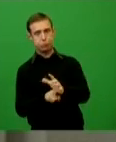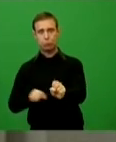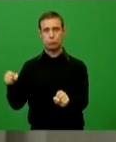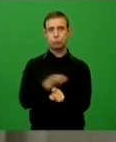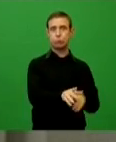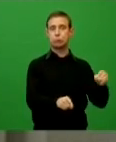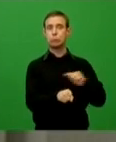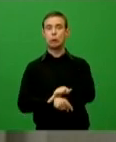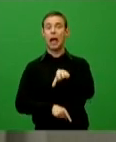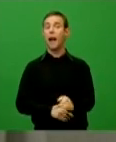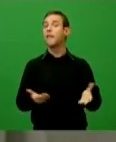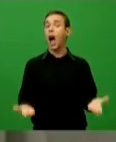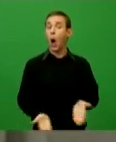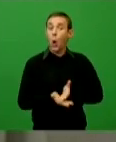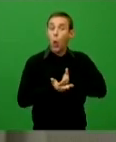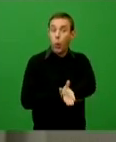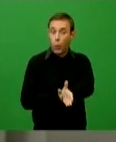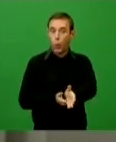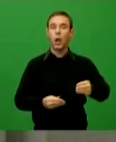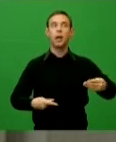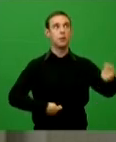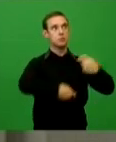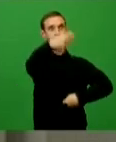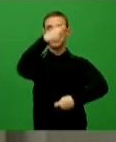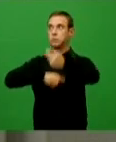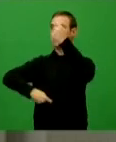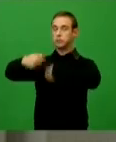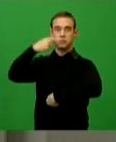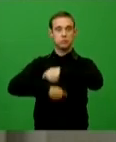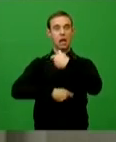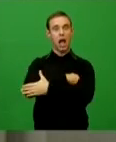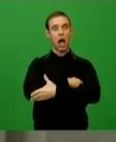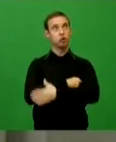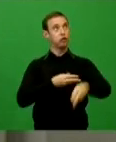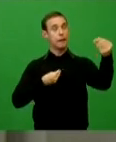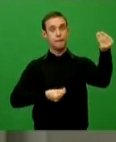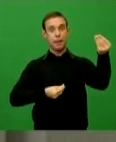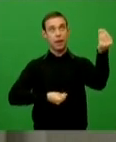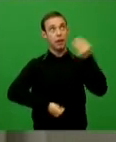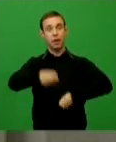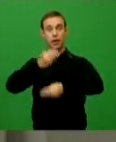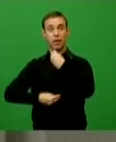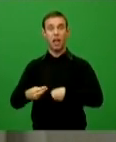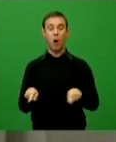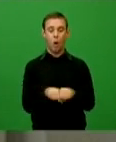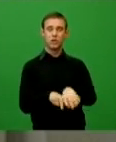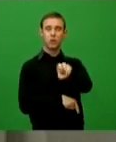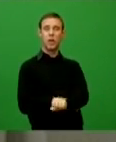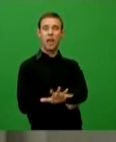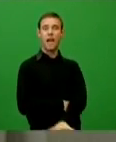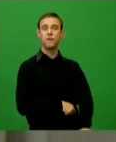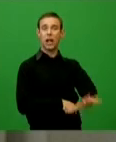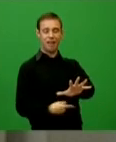rate to the current elevated levels of political uncertainty. At current levels of around 13